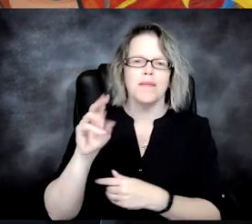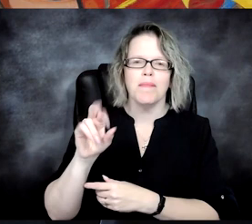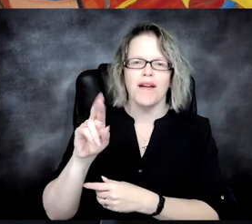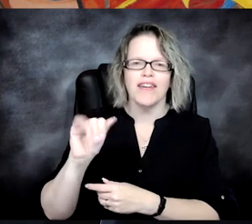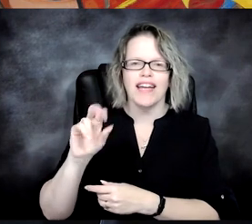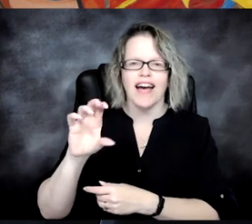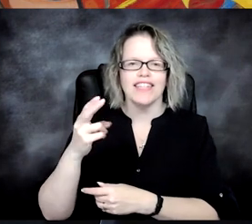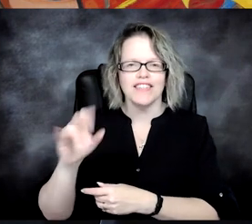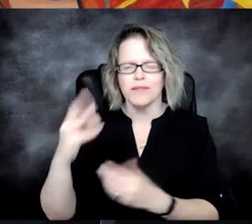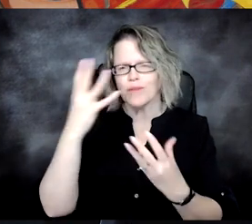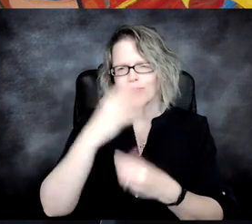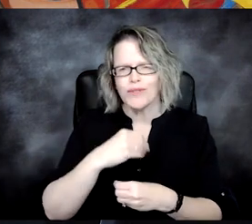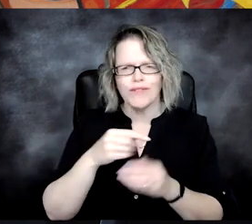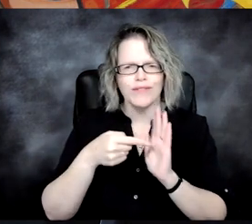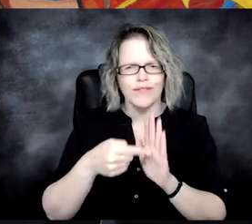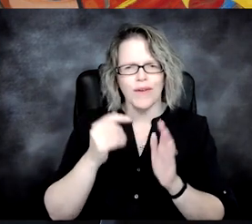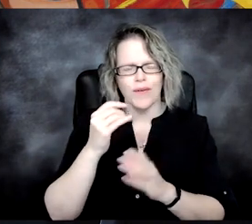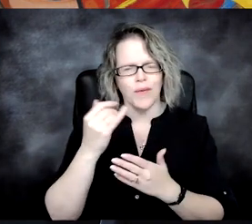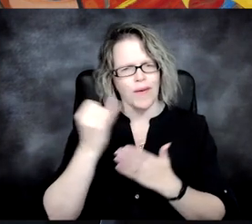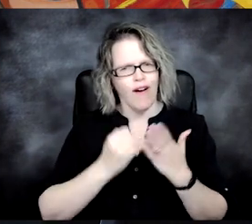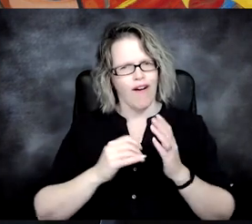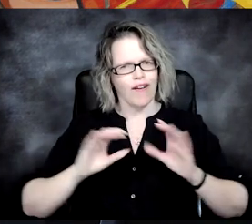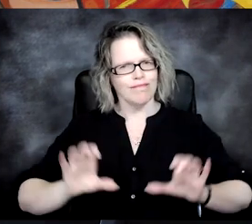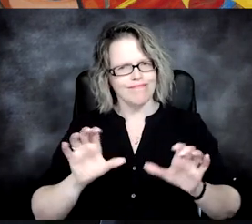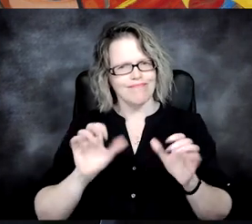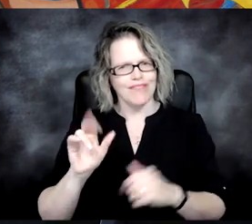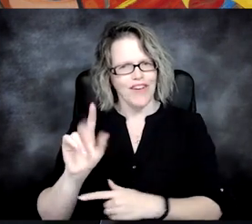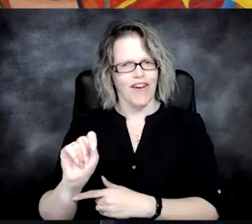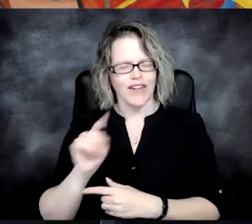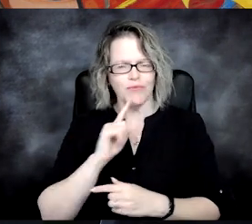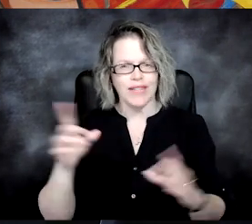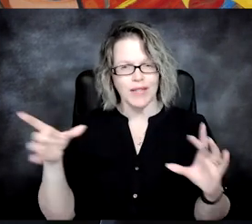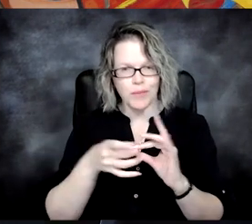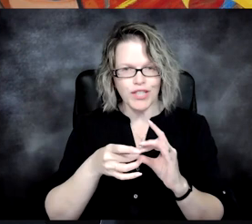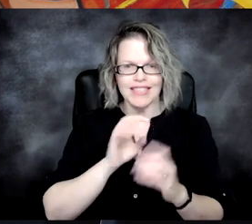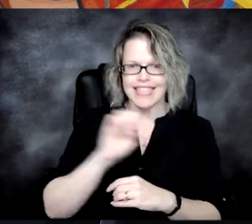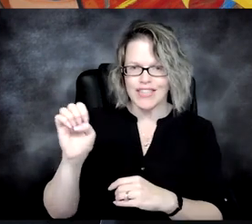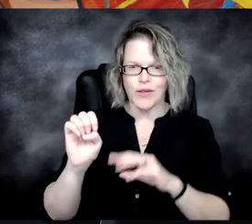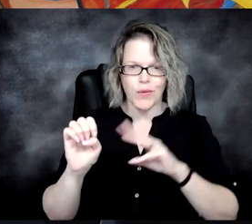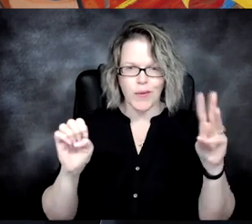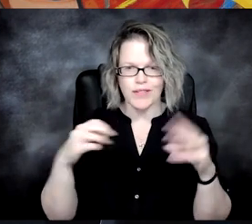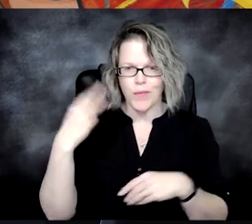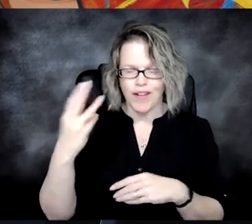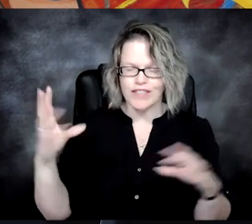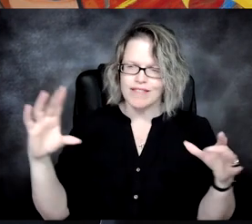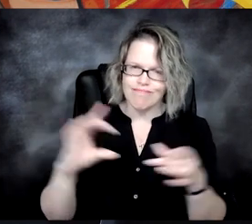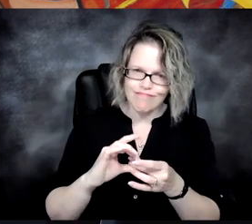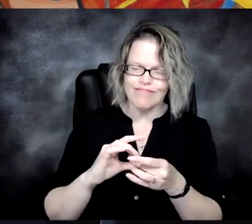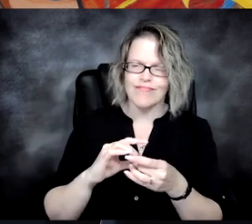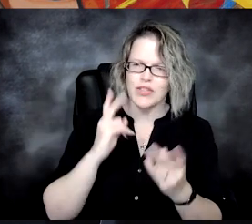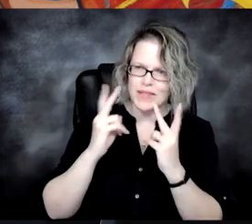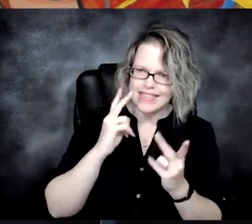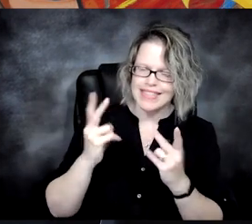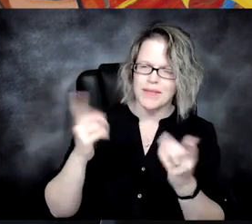amazing form of art. It bridges the Americas, and really it very much bridges Eastern and Western Washington, as you can see now by the work that's happening in the Mount